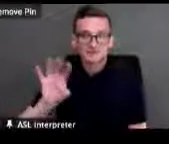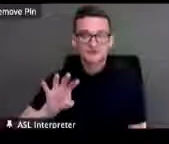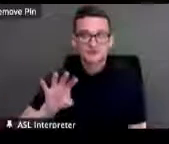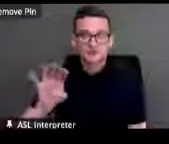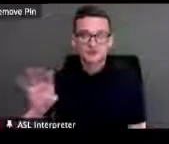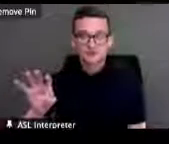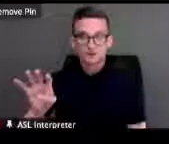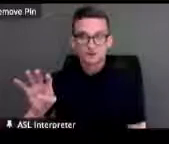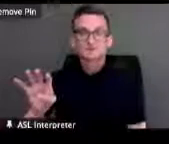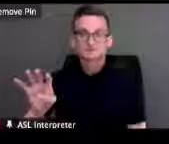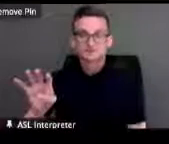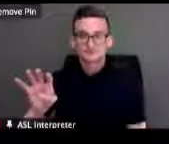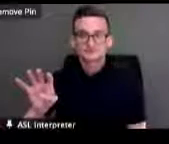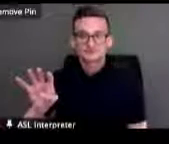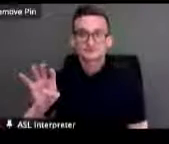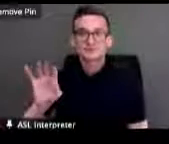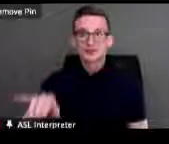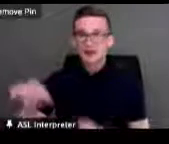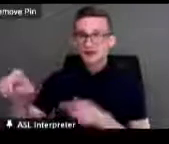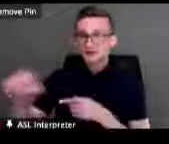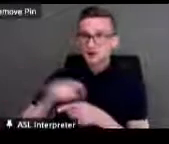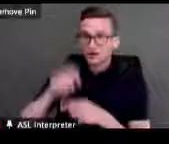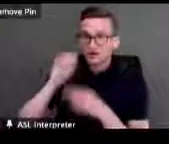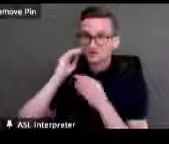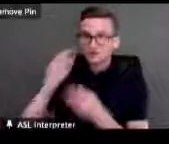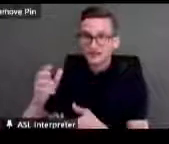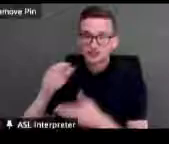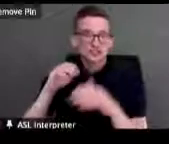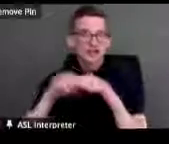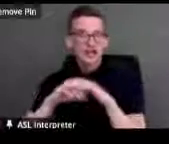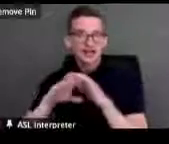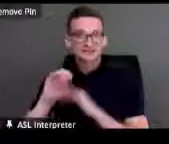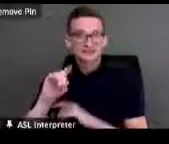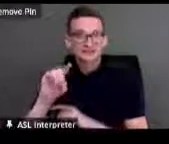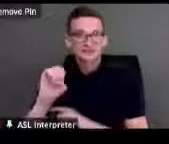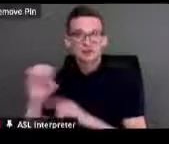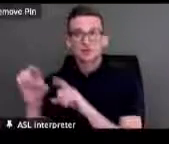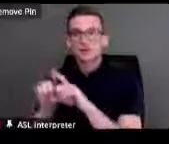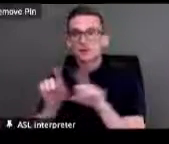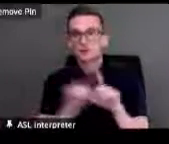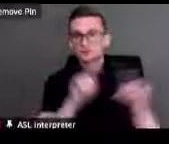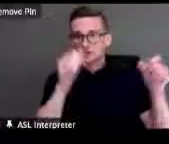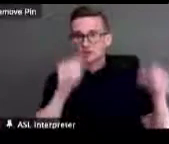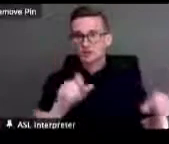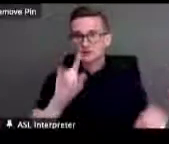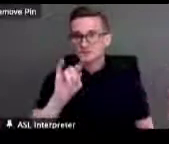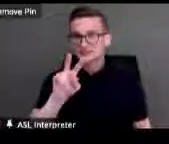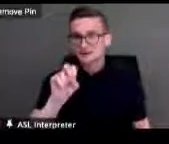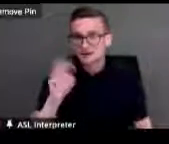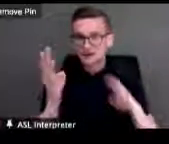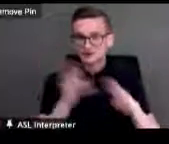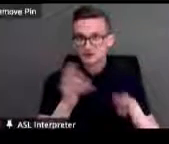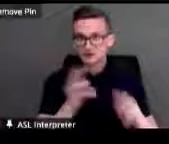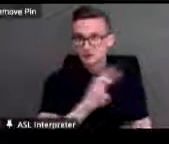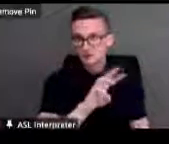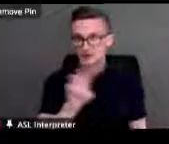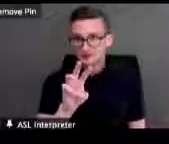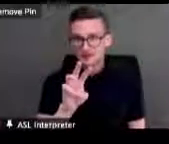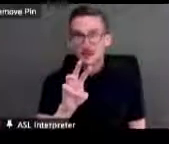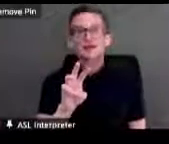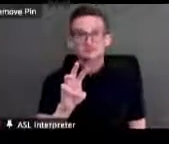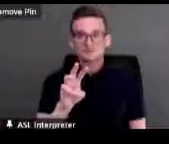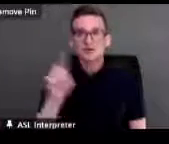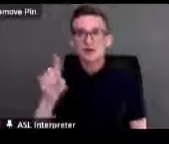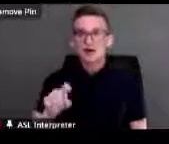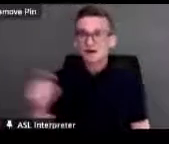889-6138-6844. This call-in information and access code is also listed on the live stream. You will need to dial